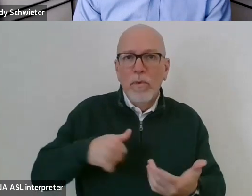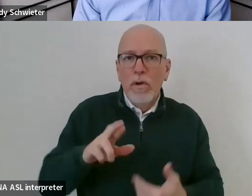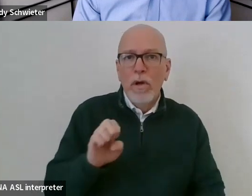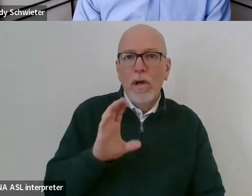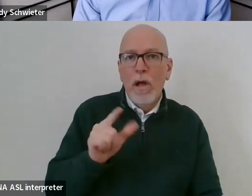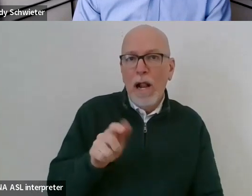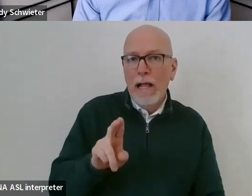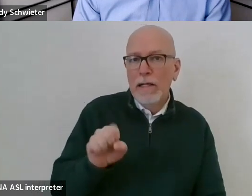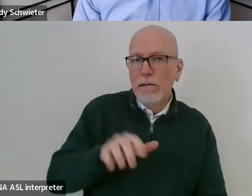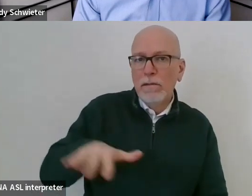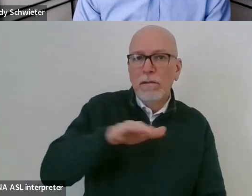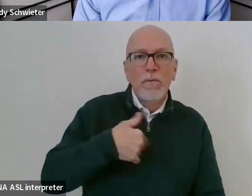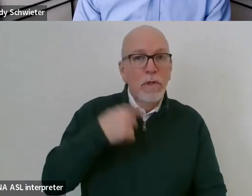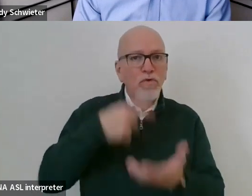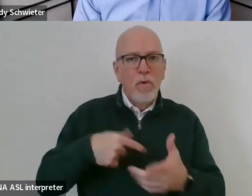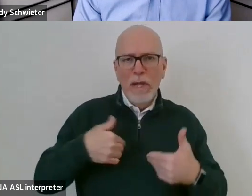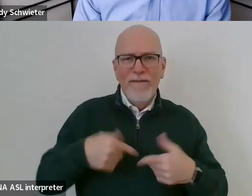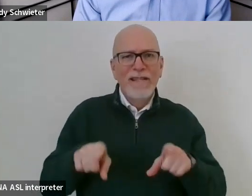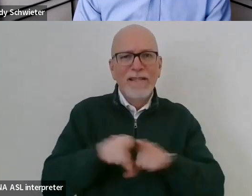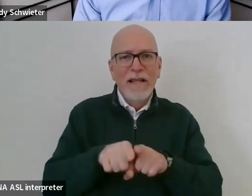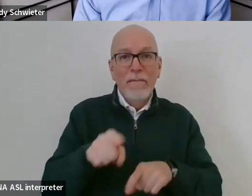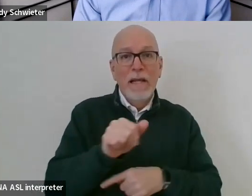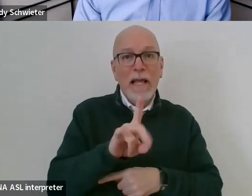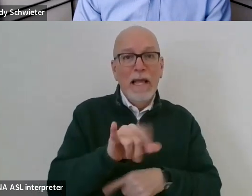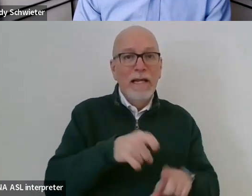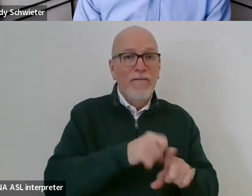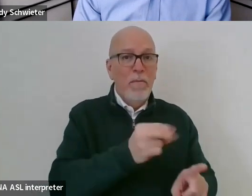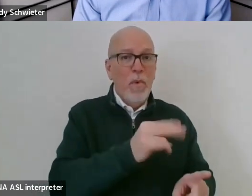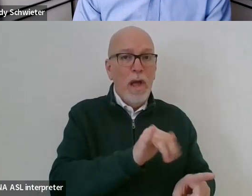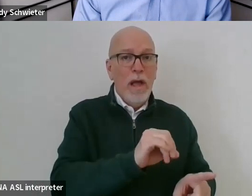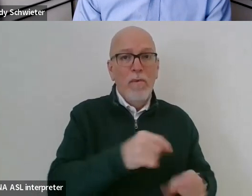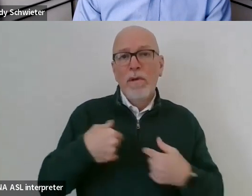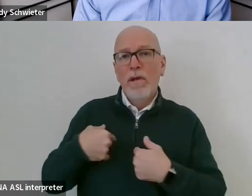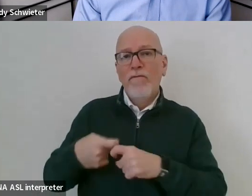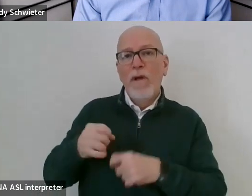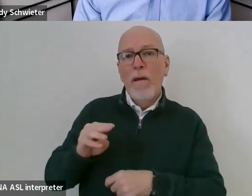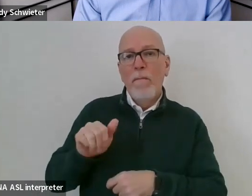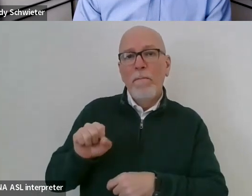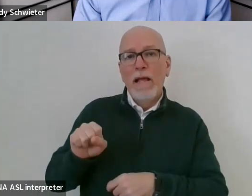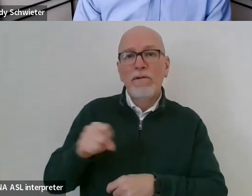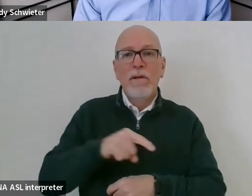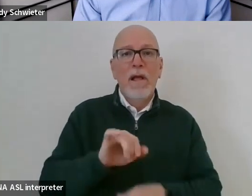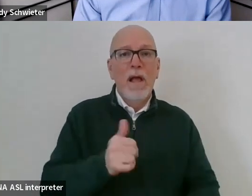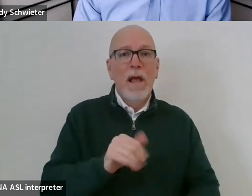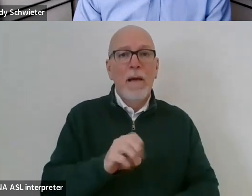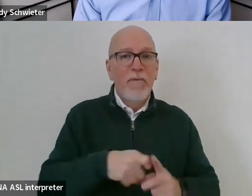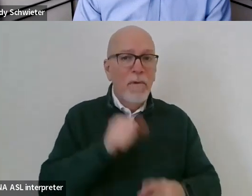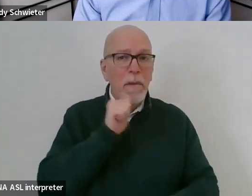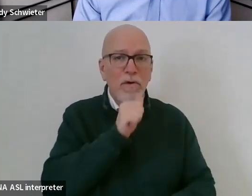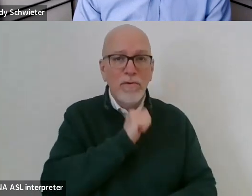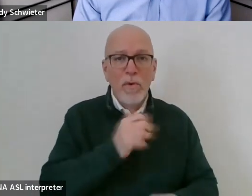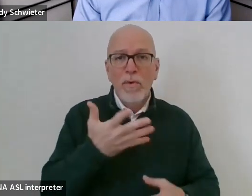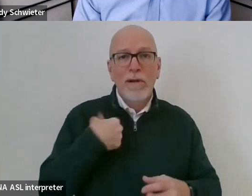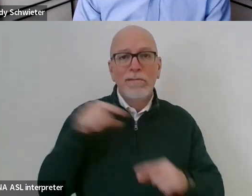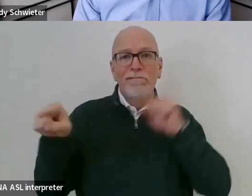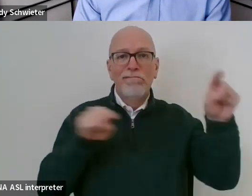all noticing we have the same trend. Andy's from Ohio. I'm representing Massachusetts. Jaime's in Arizona. So it's a little bit